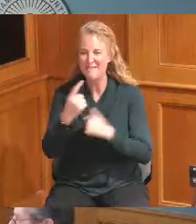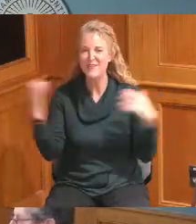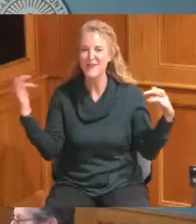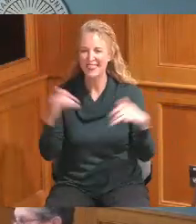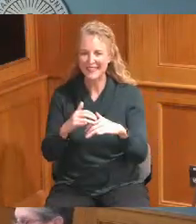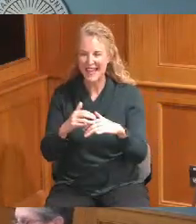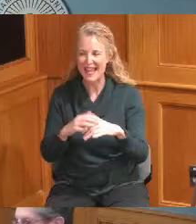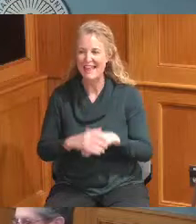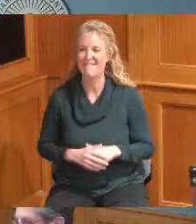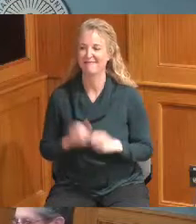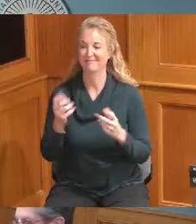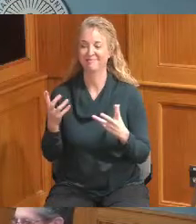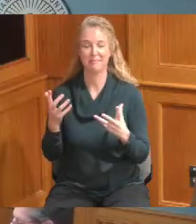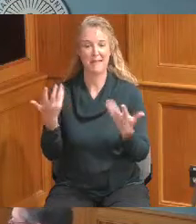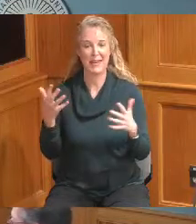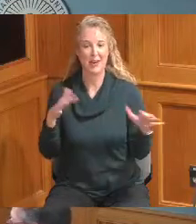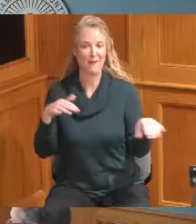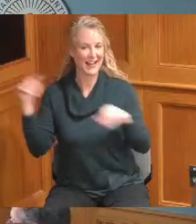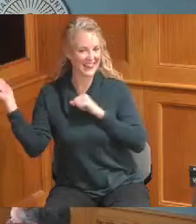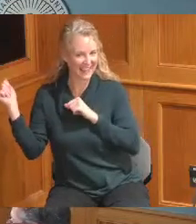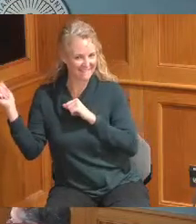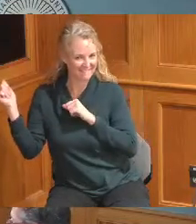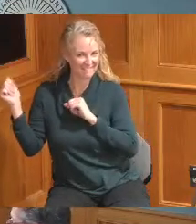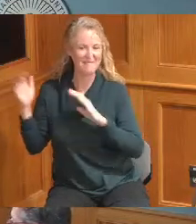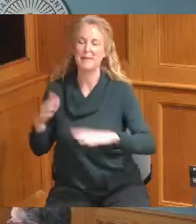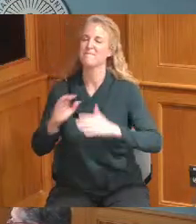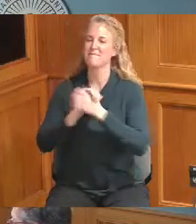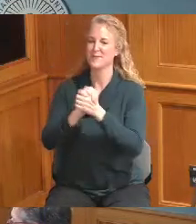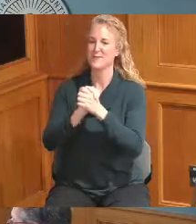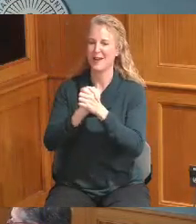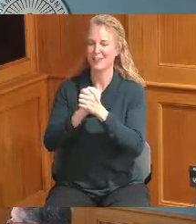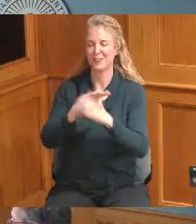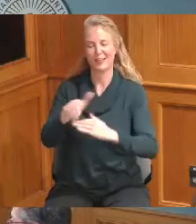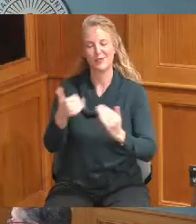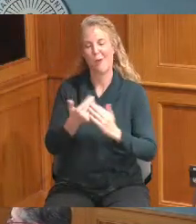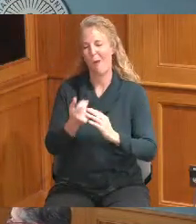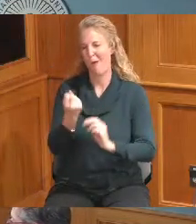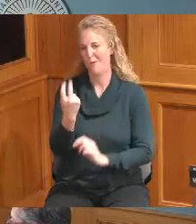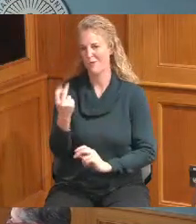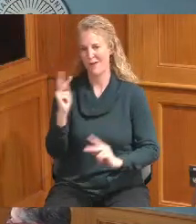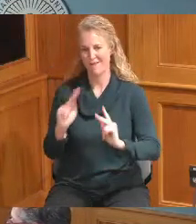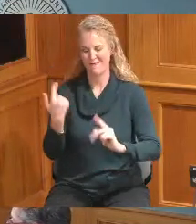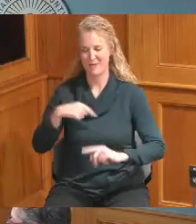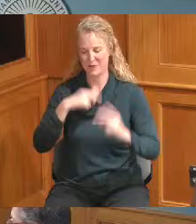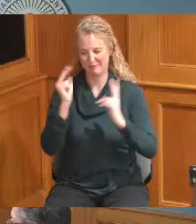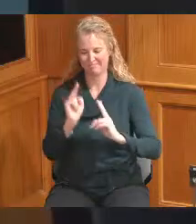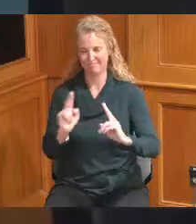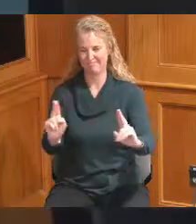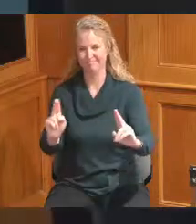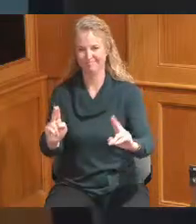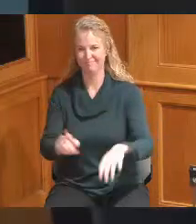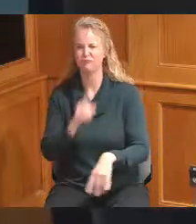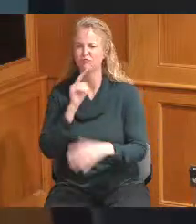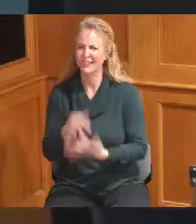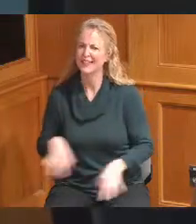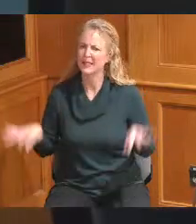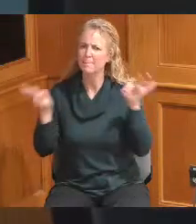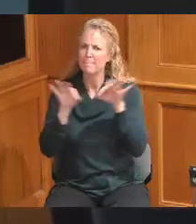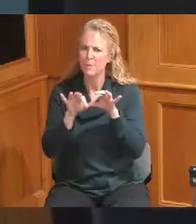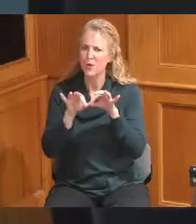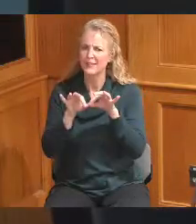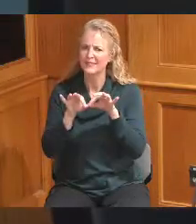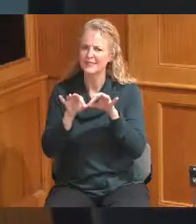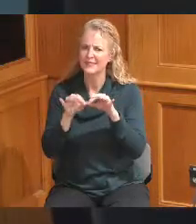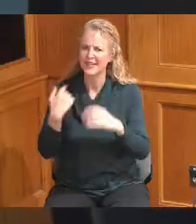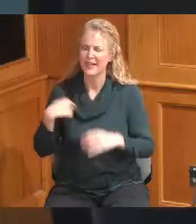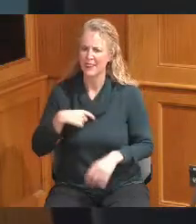in, many of whom have since gone, but congratulations to everybody on the recognition today. It's really important that we lift the voice of